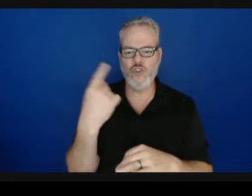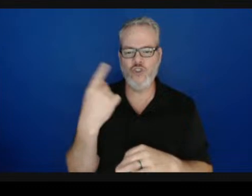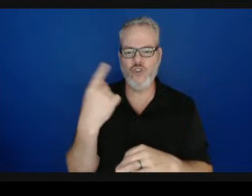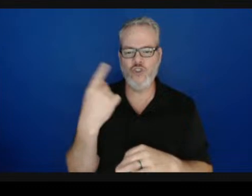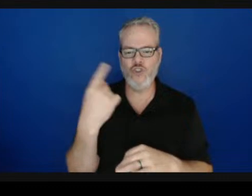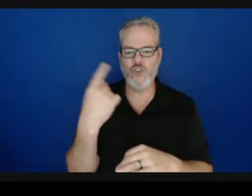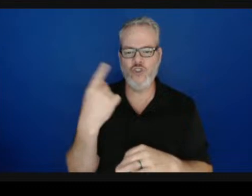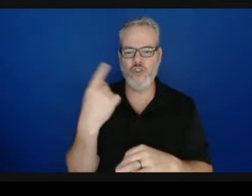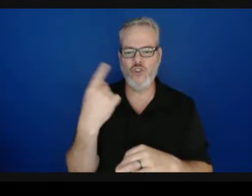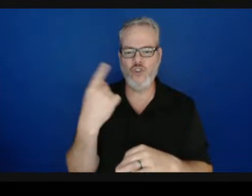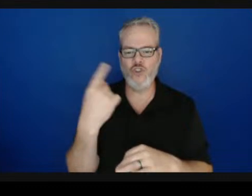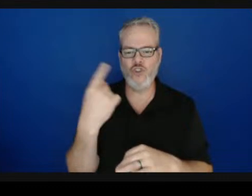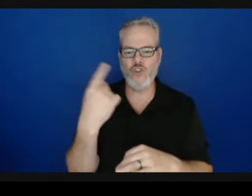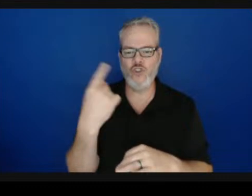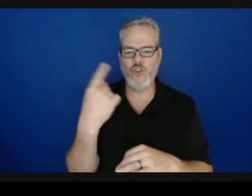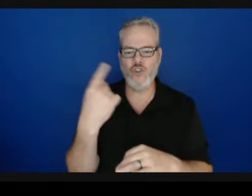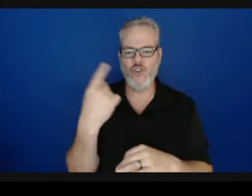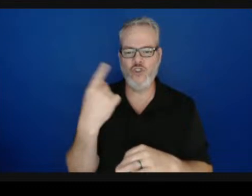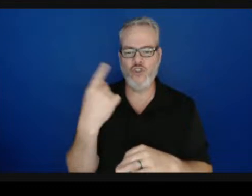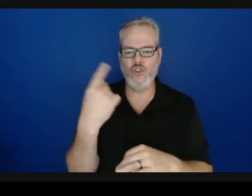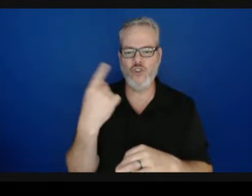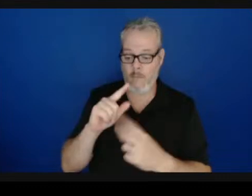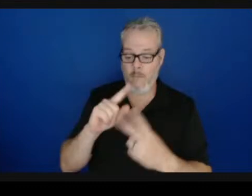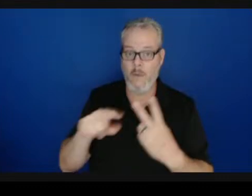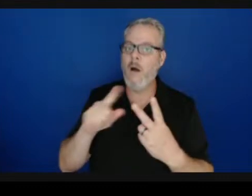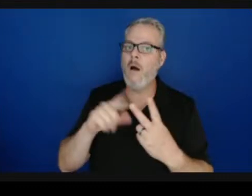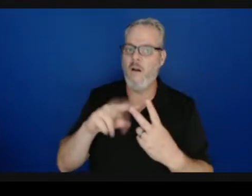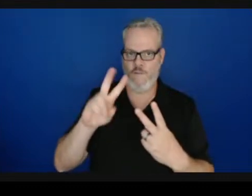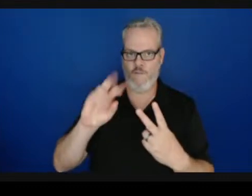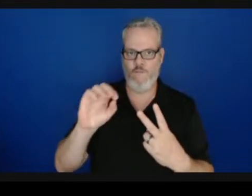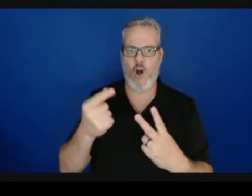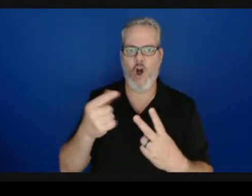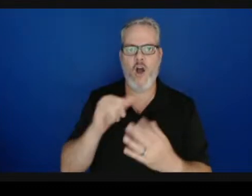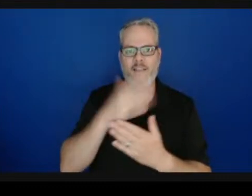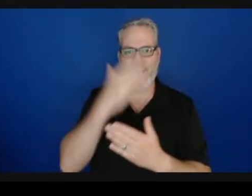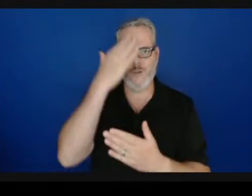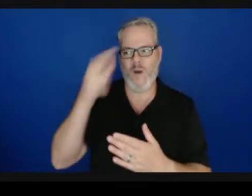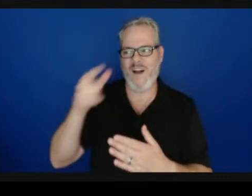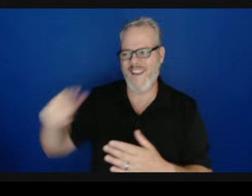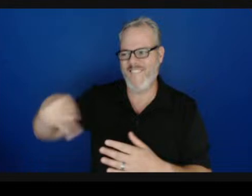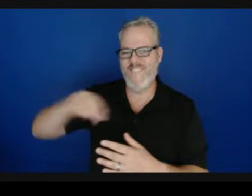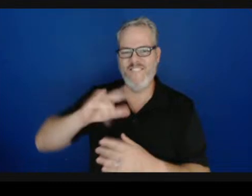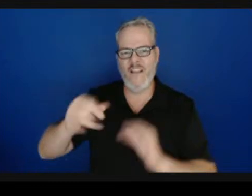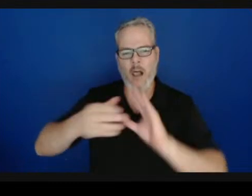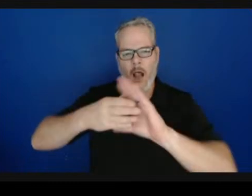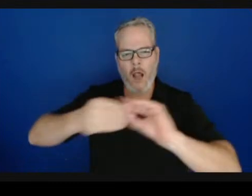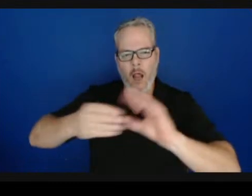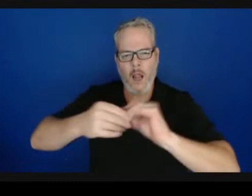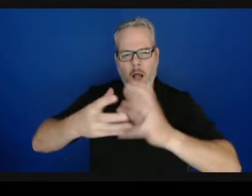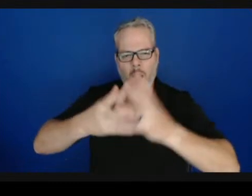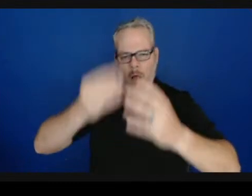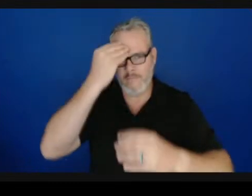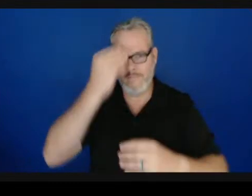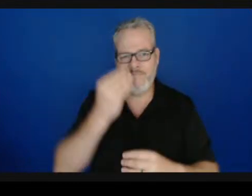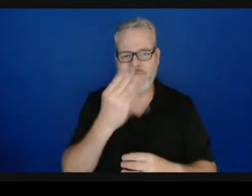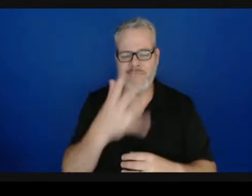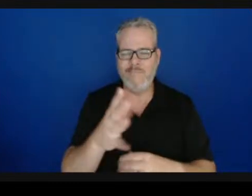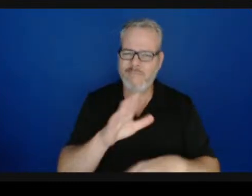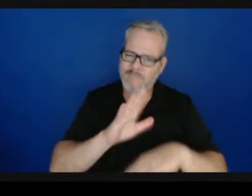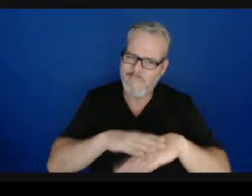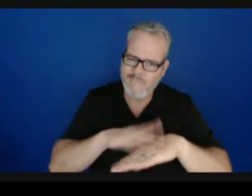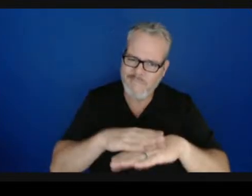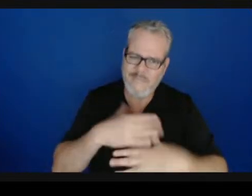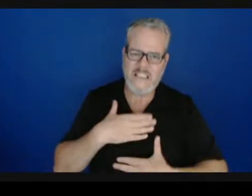lava and that it's the bog. That's why you hear Phil talking about it all the time, throwing up the bog map. Manaulu Trail and